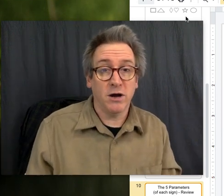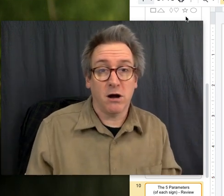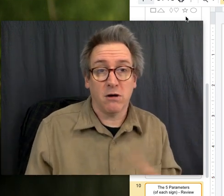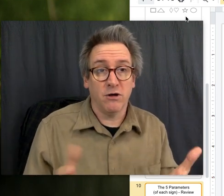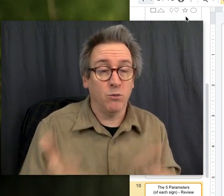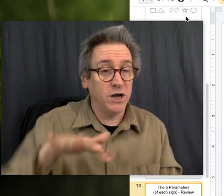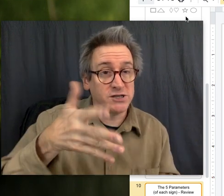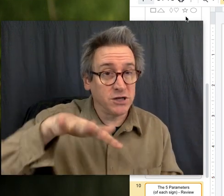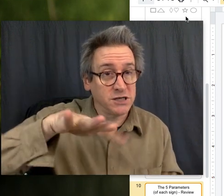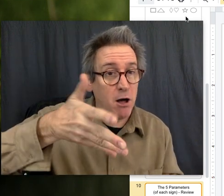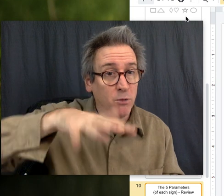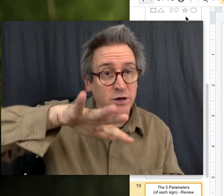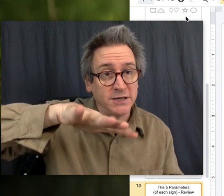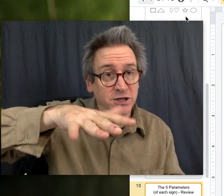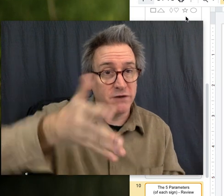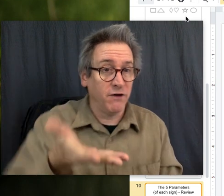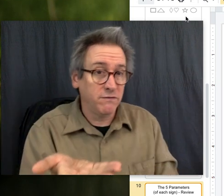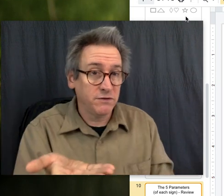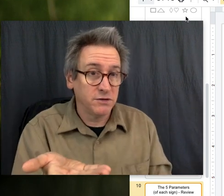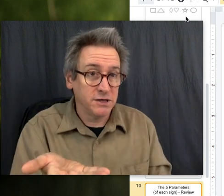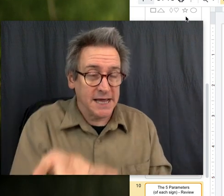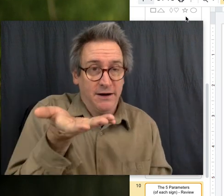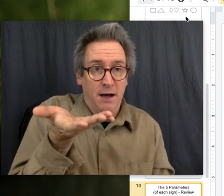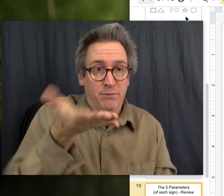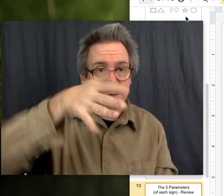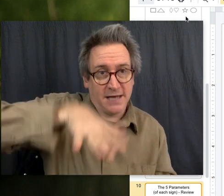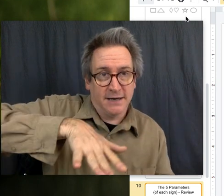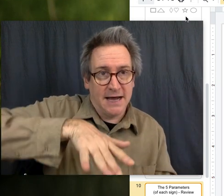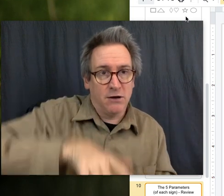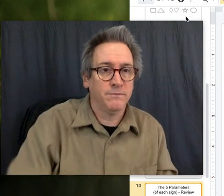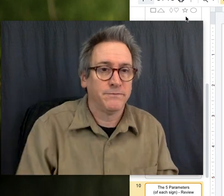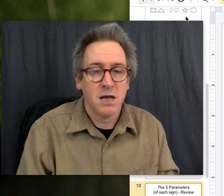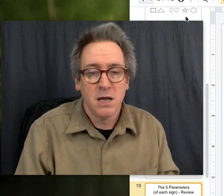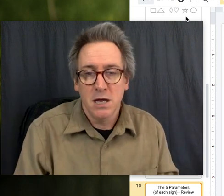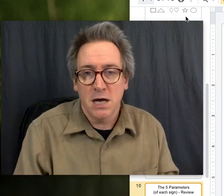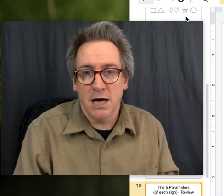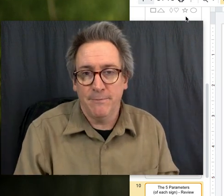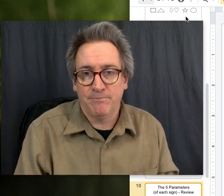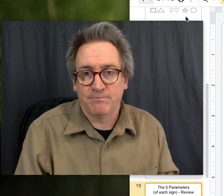What is this palm orientation involved? Is the hand up? Is the hand down?